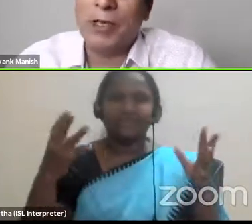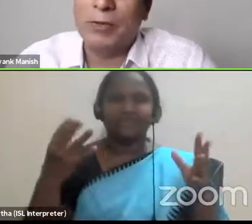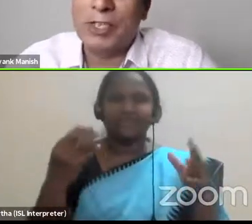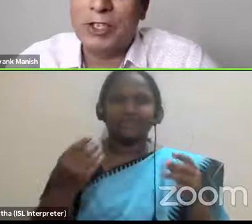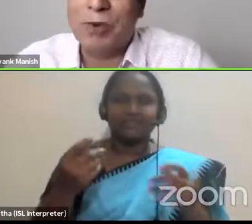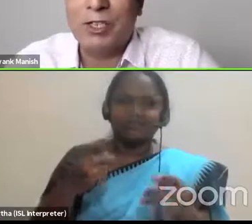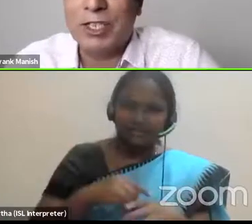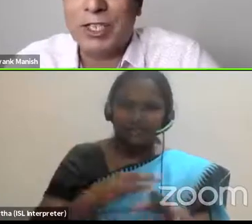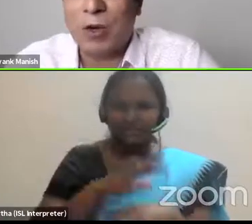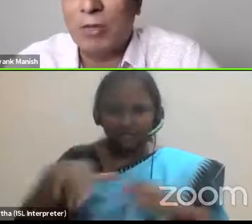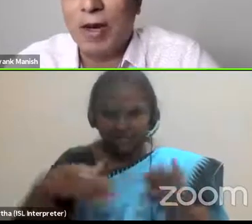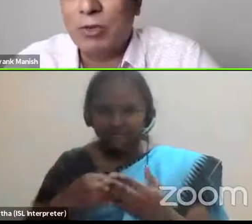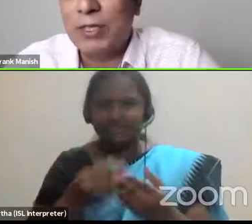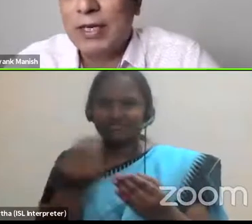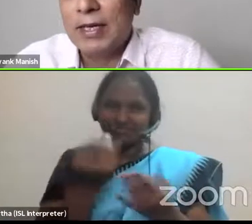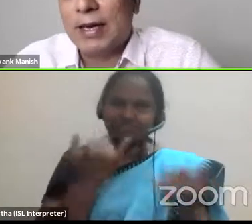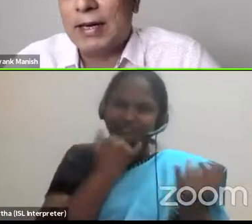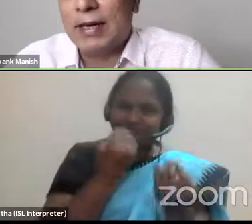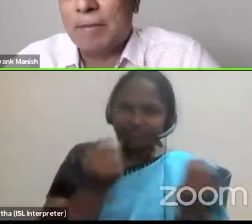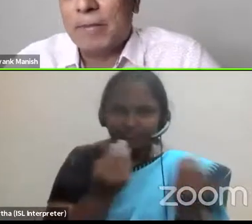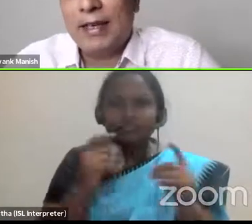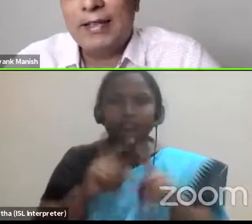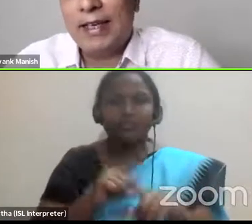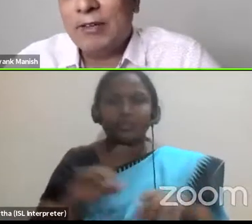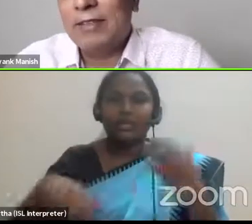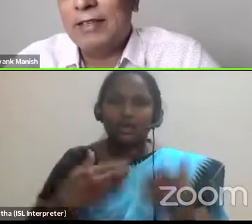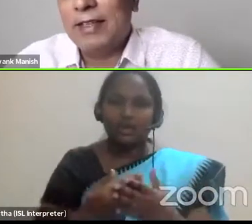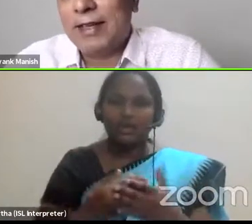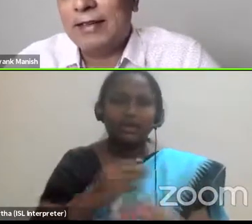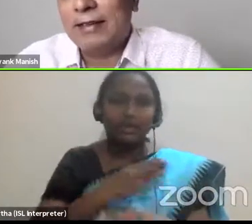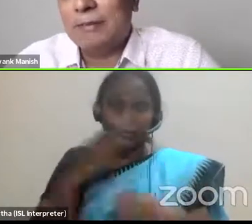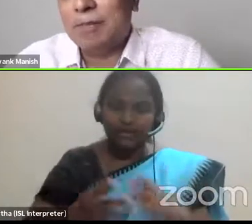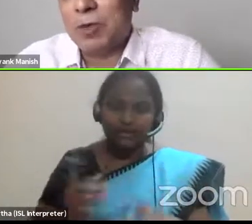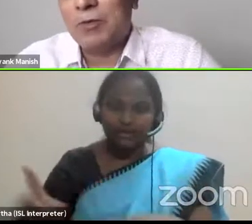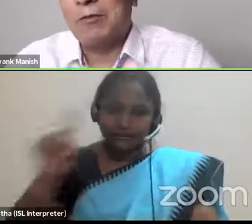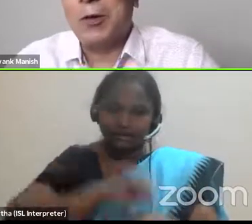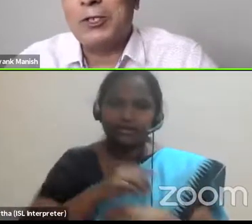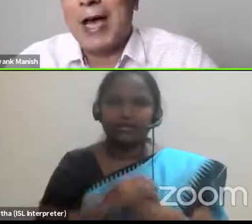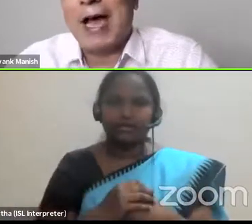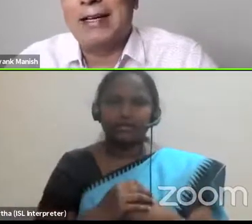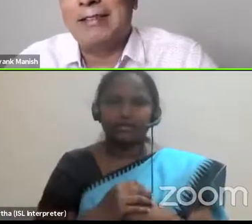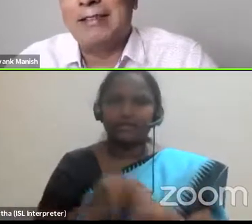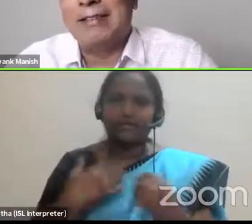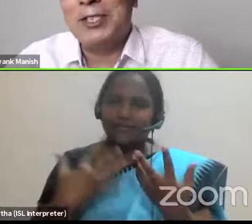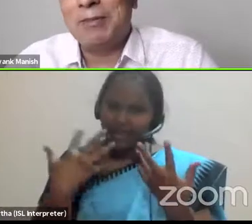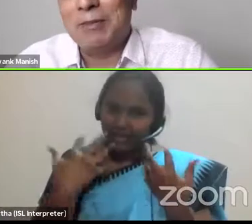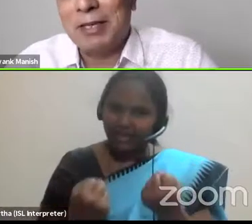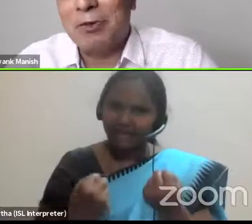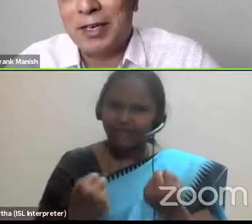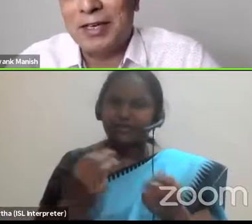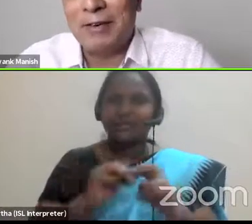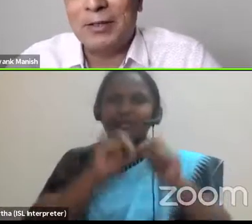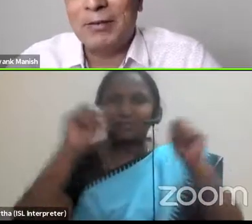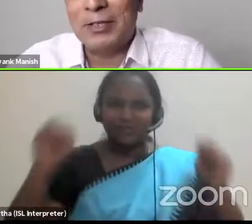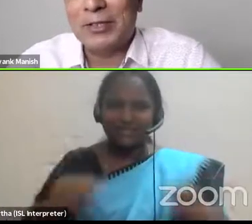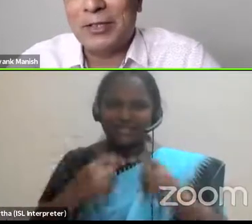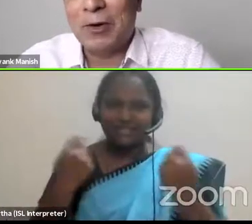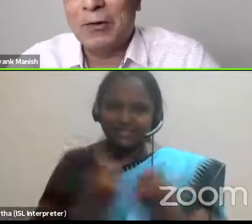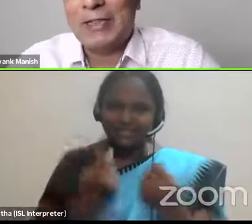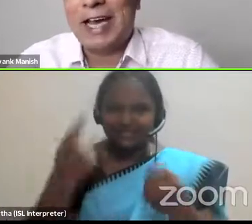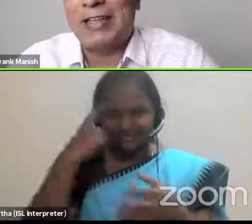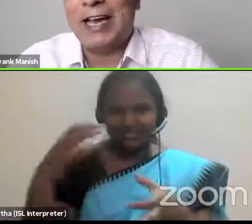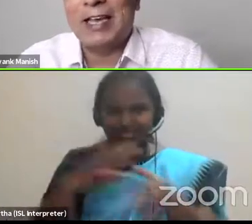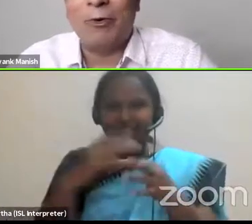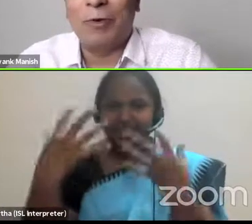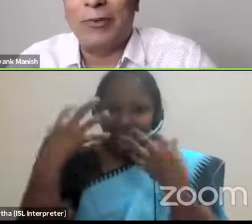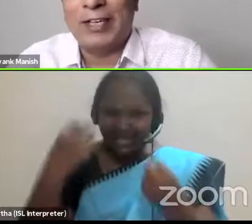what all innovation projects are all about. Sure. And at the end of the day, we also had the museum team to contend with, because they